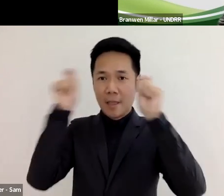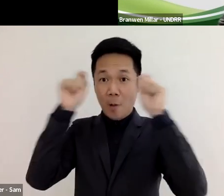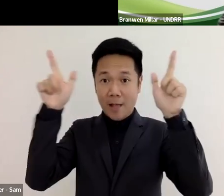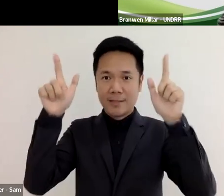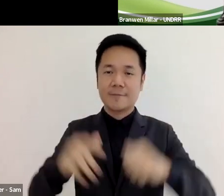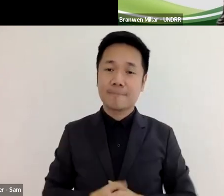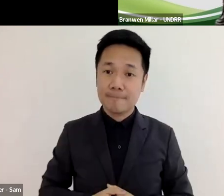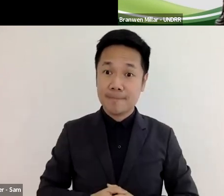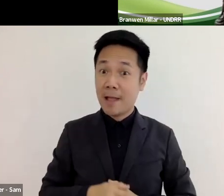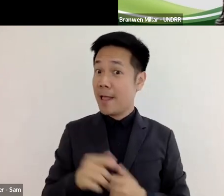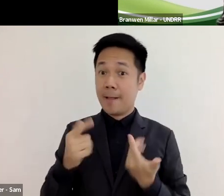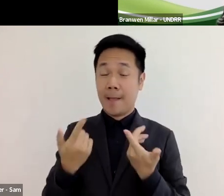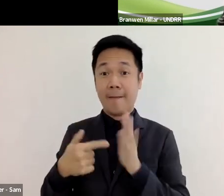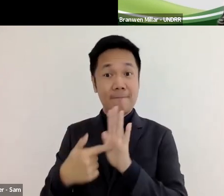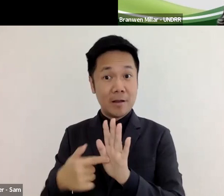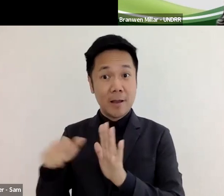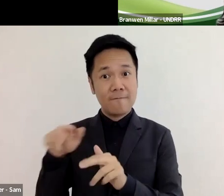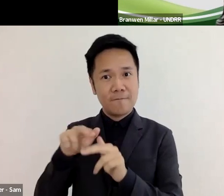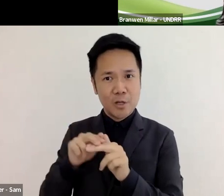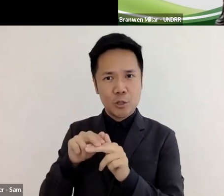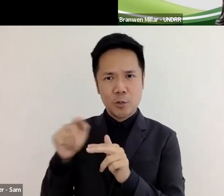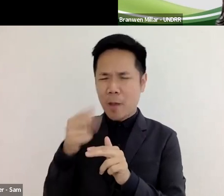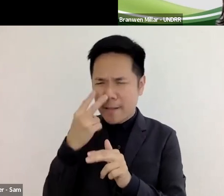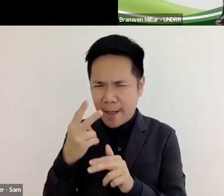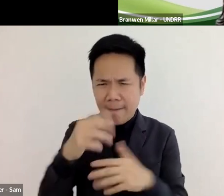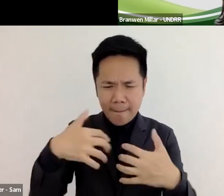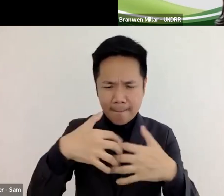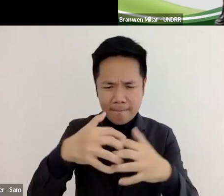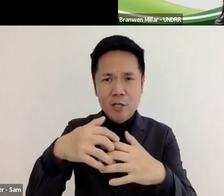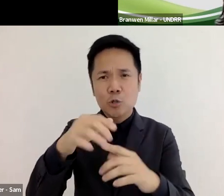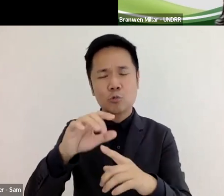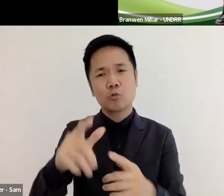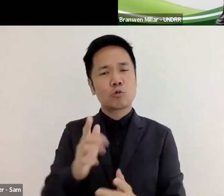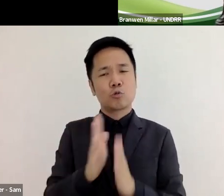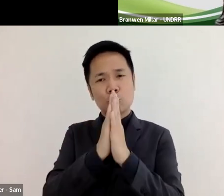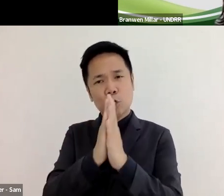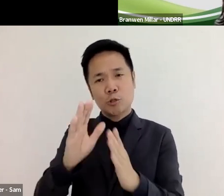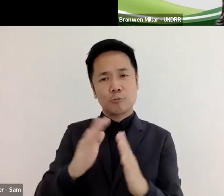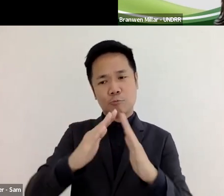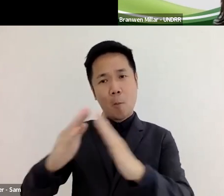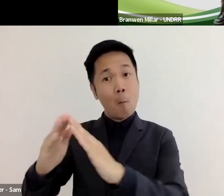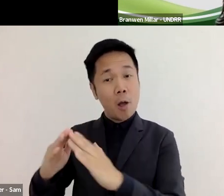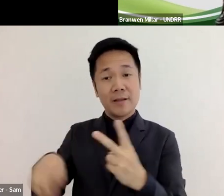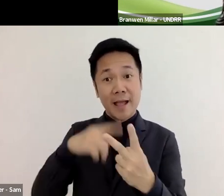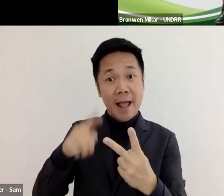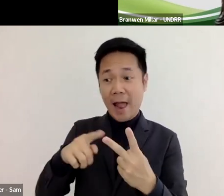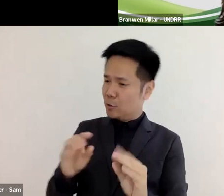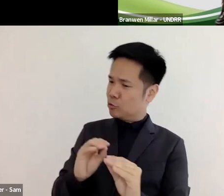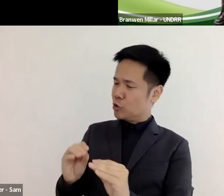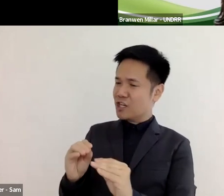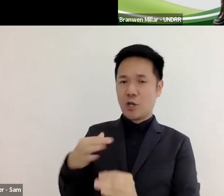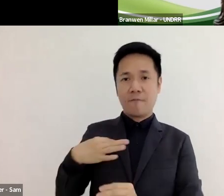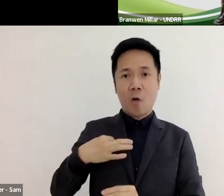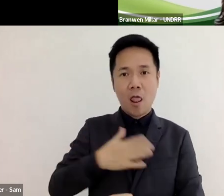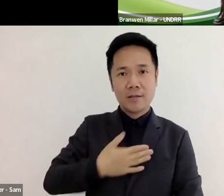For example, in Fiji, women help map churches and other buildings as evacuation centres, train as volunteers and support child